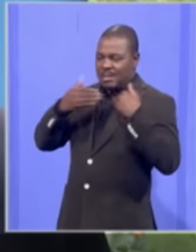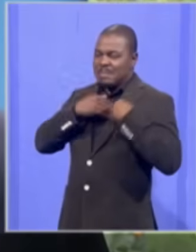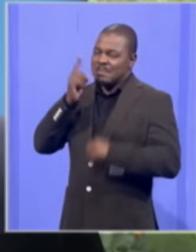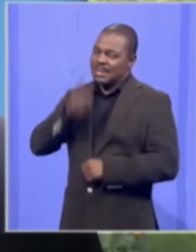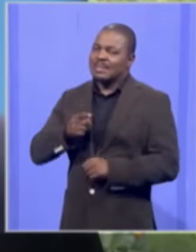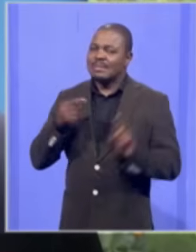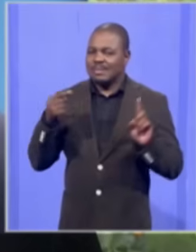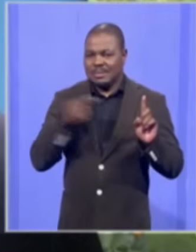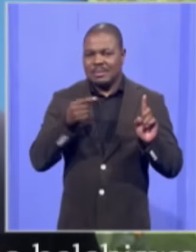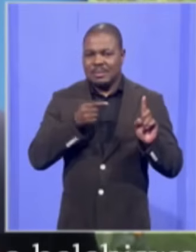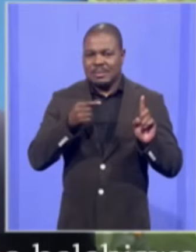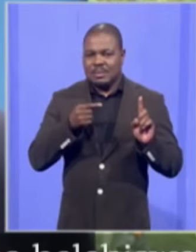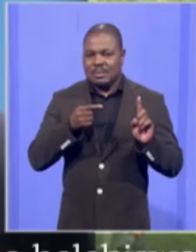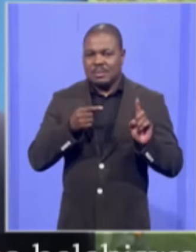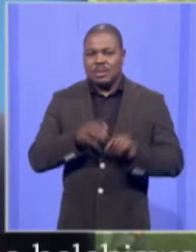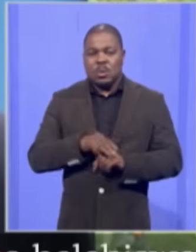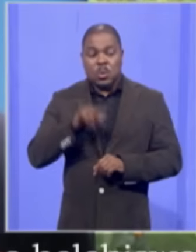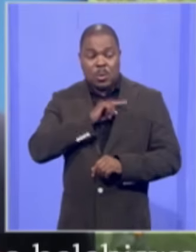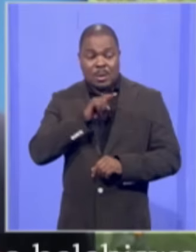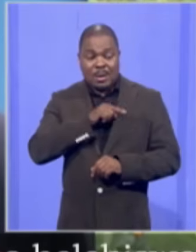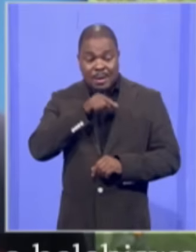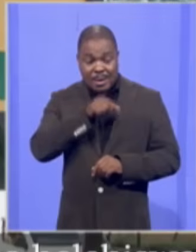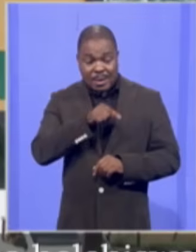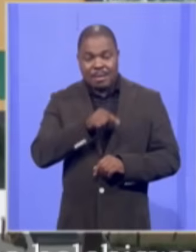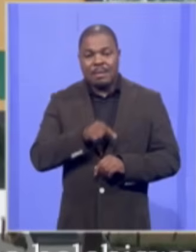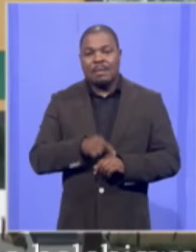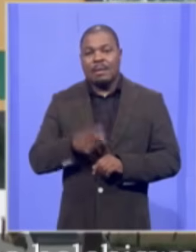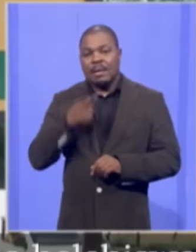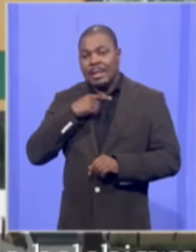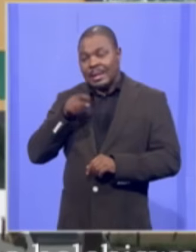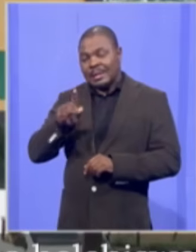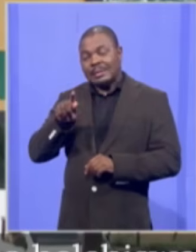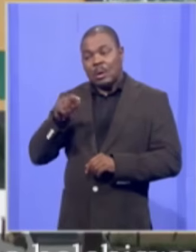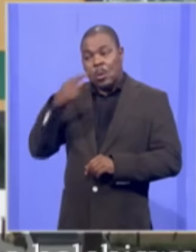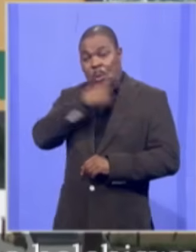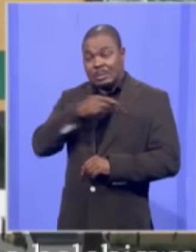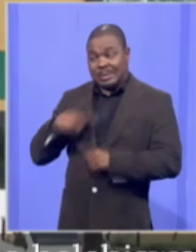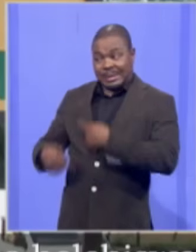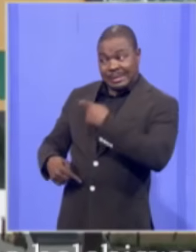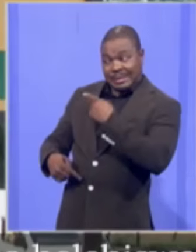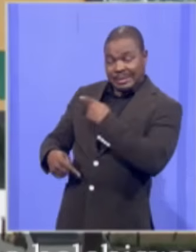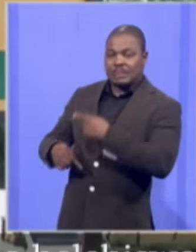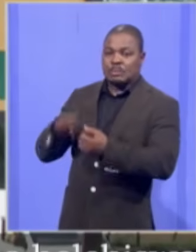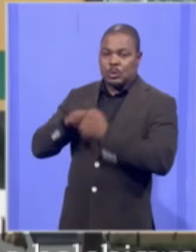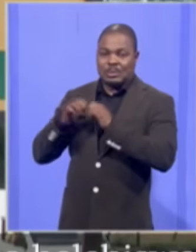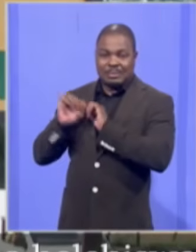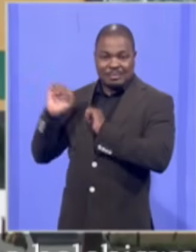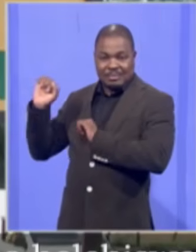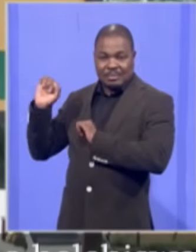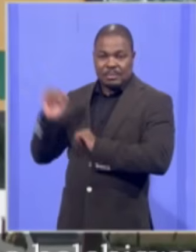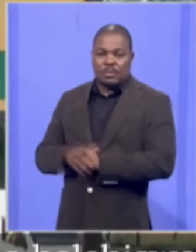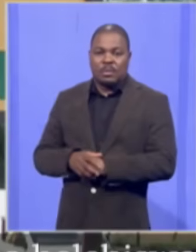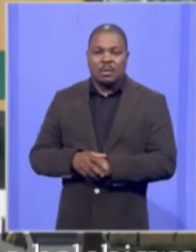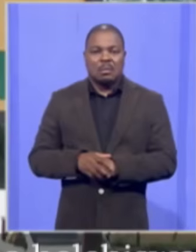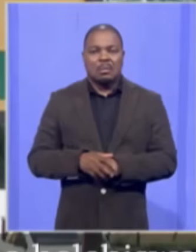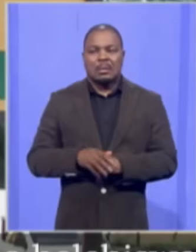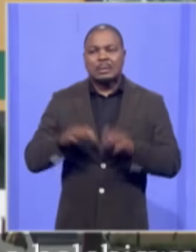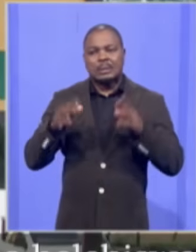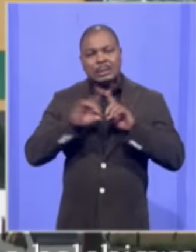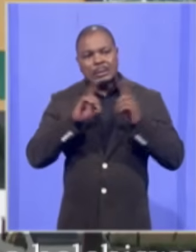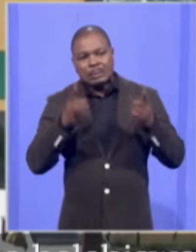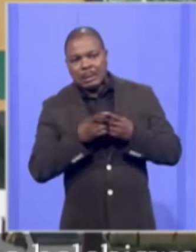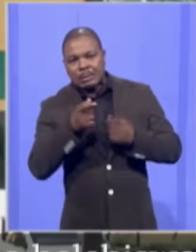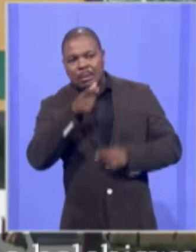is the negligence which is attributable to Tshilizini Hospital. Lefapha ha le a fumaneha bakeng sa ho hlakisa lehlakore la